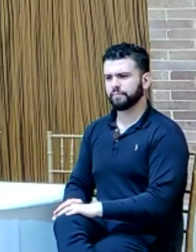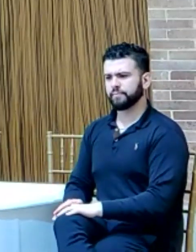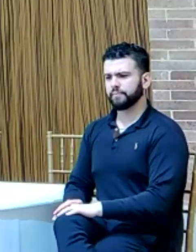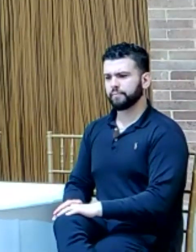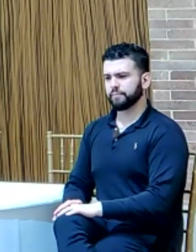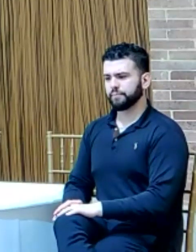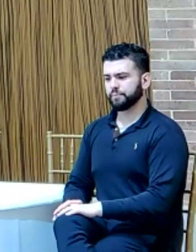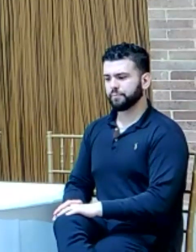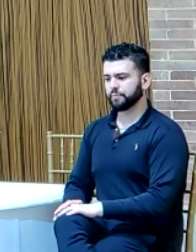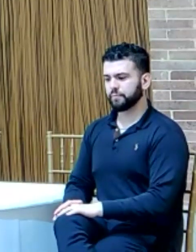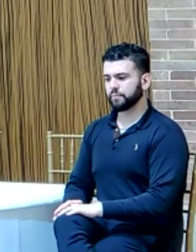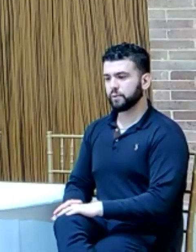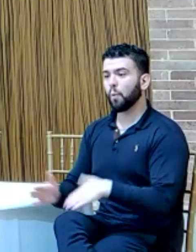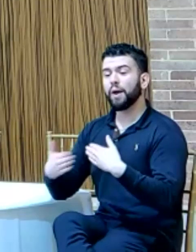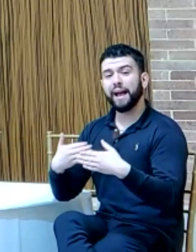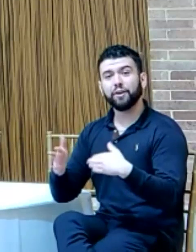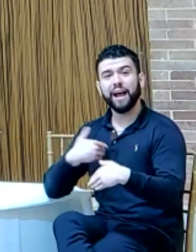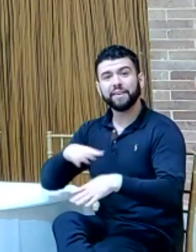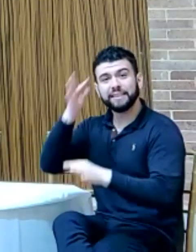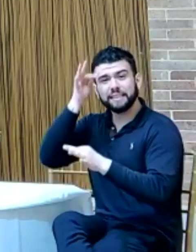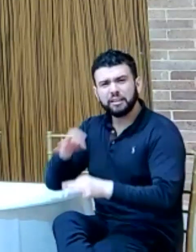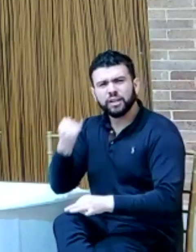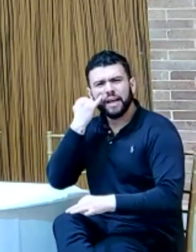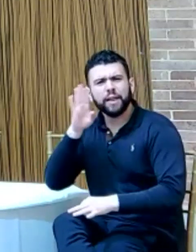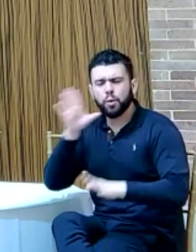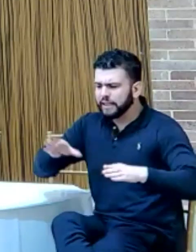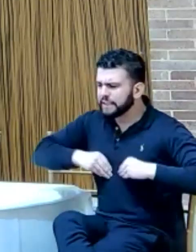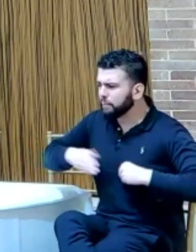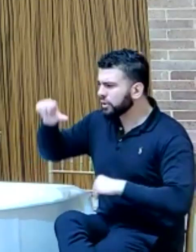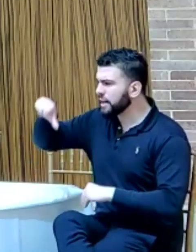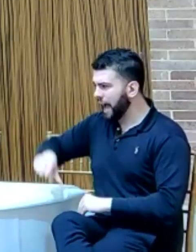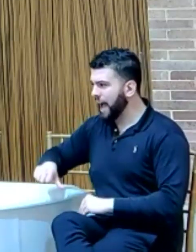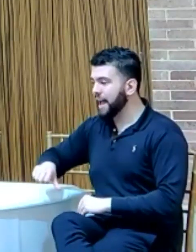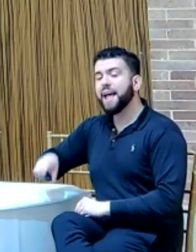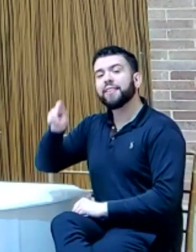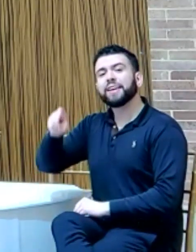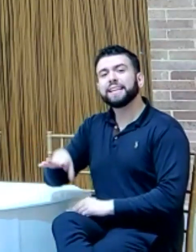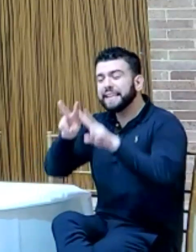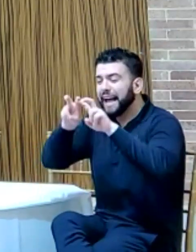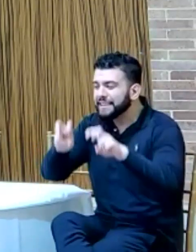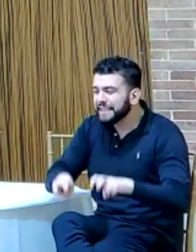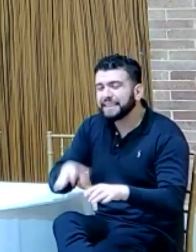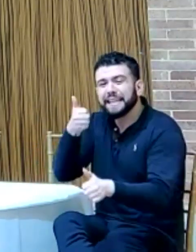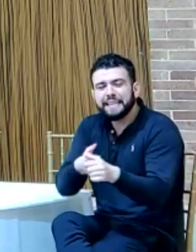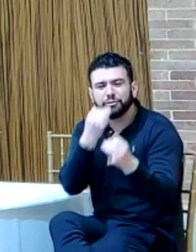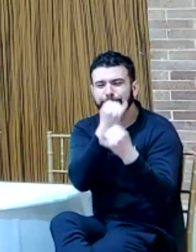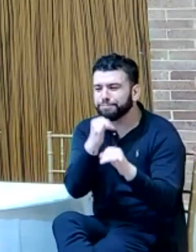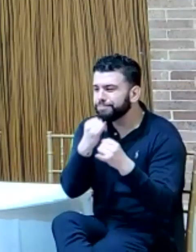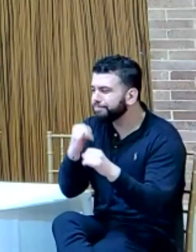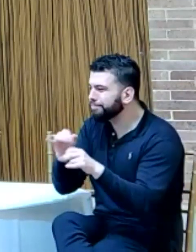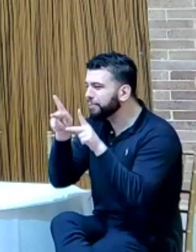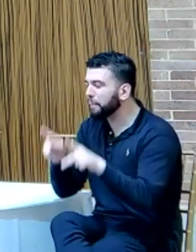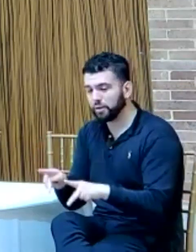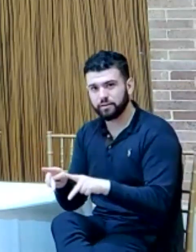making an admission decision to use an individualized assessment that only considers